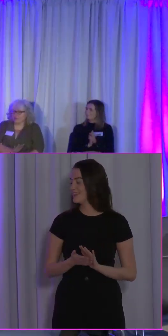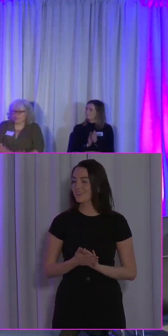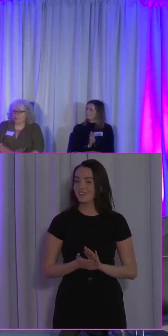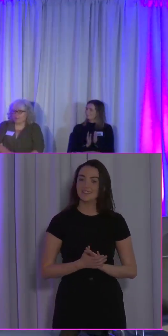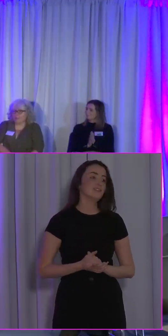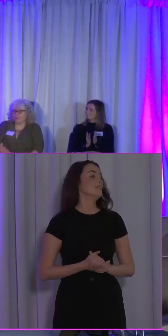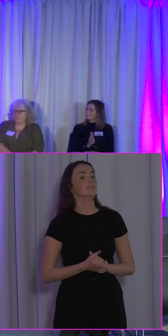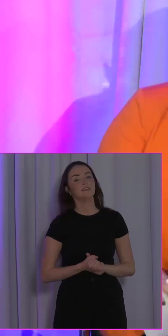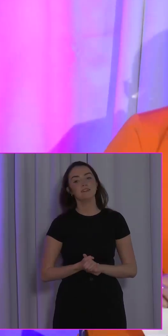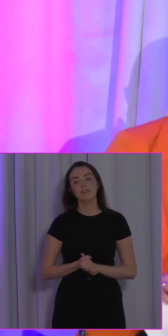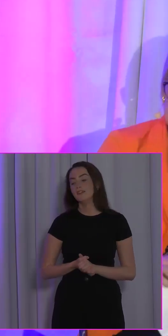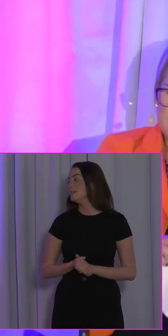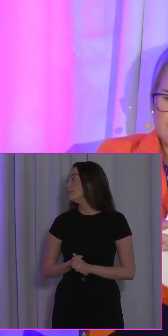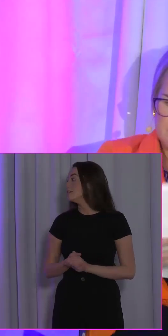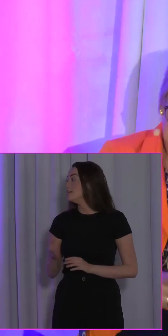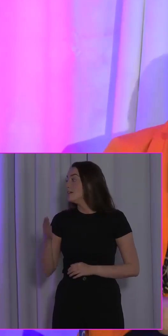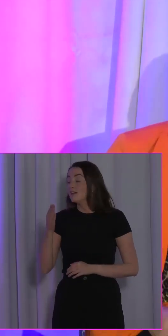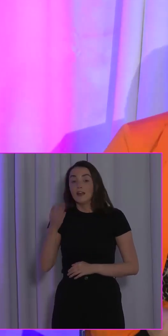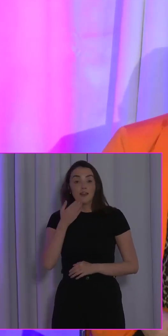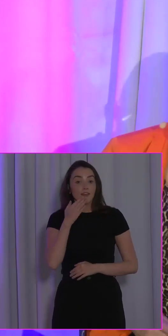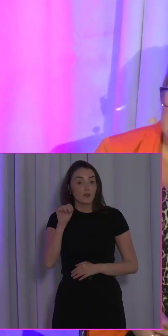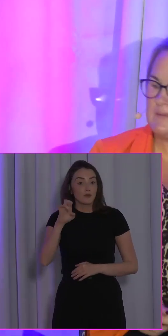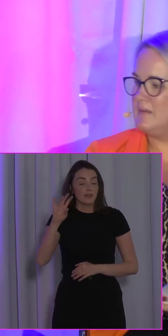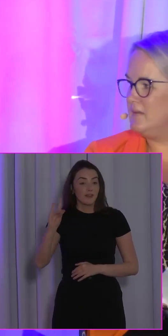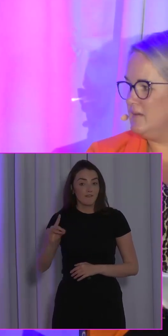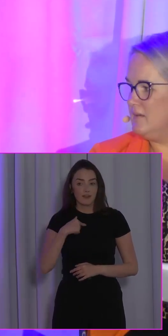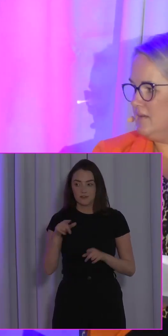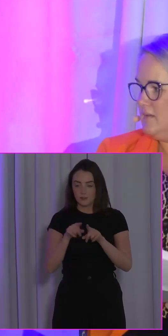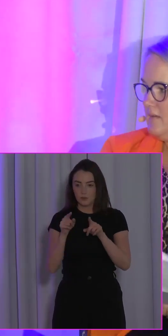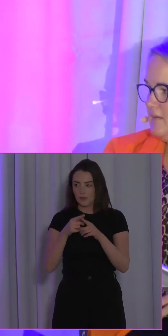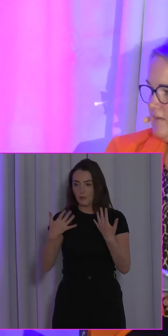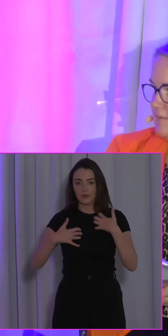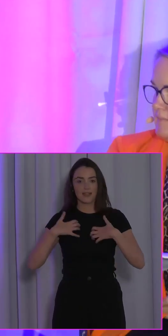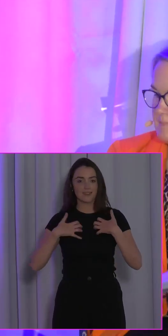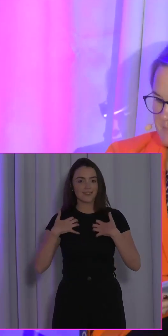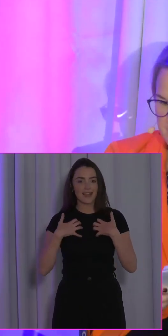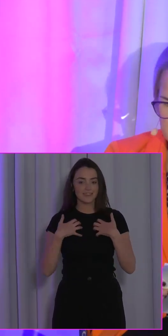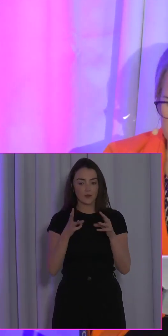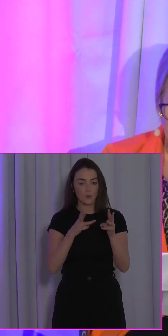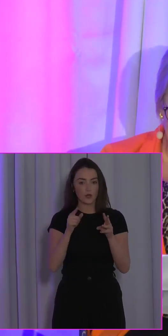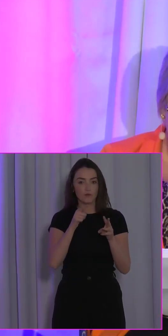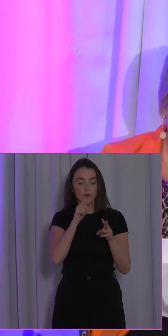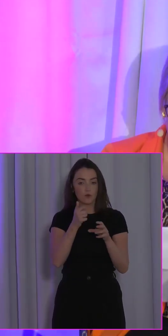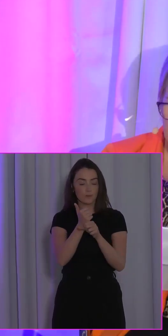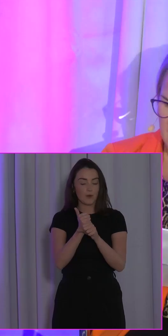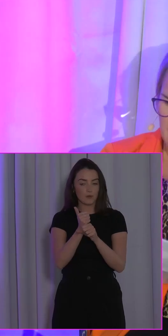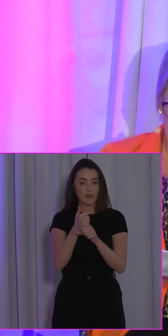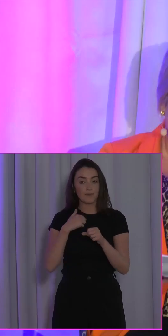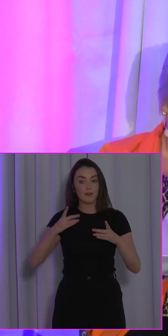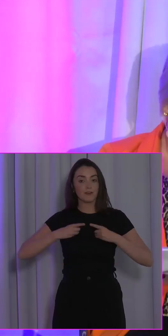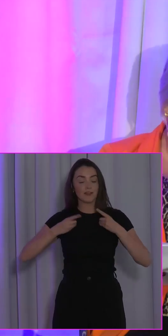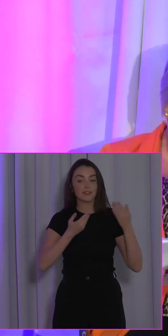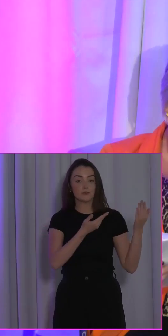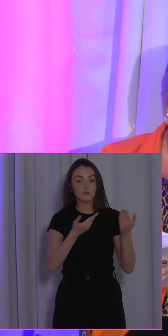Thank you so much, Niamh, and my thank you as well for the really exciting work that you've just told us about. I'm now delighted